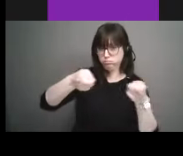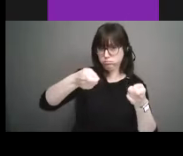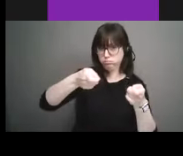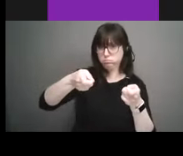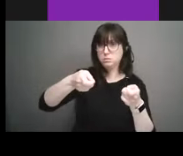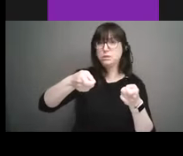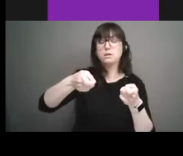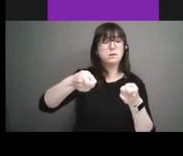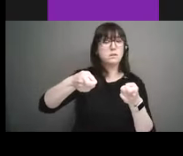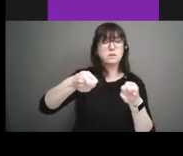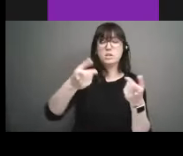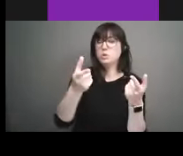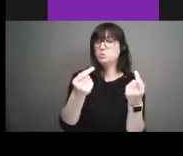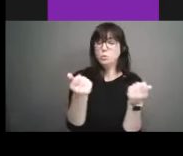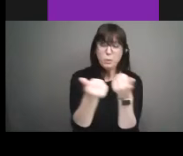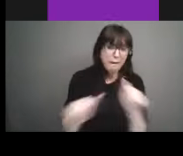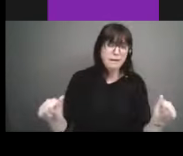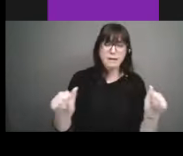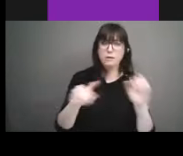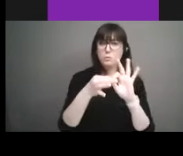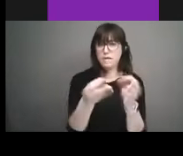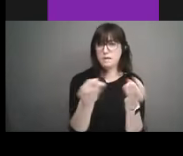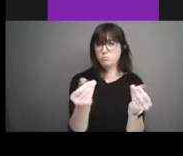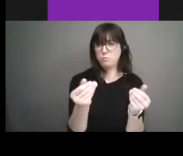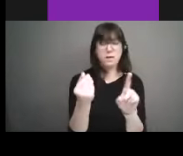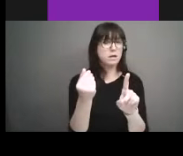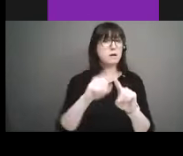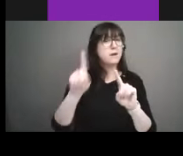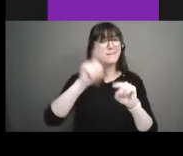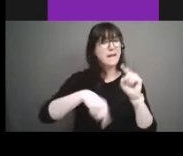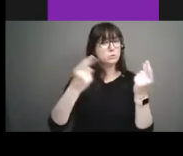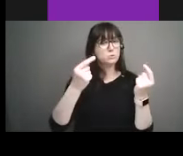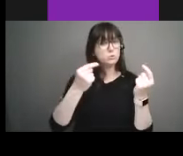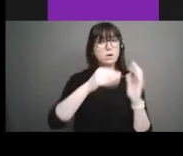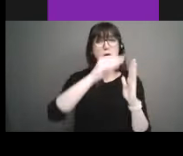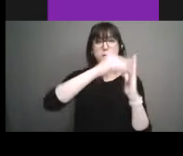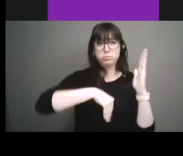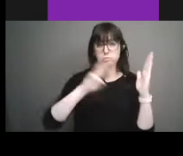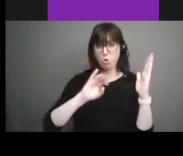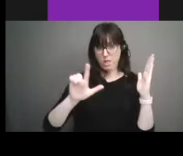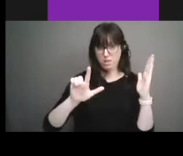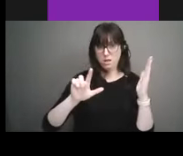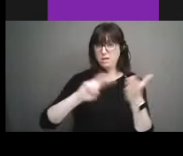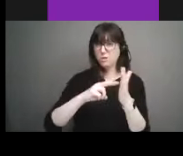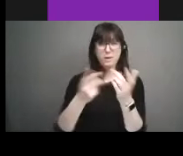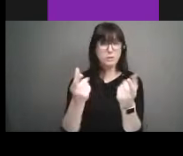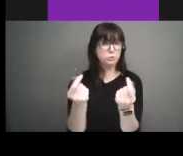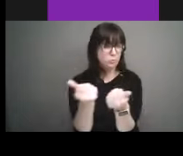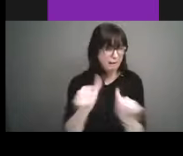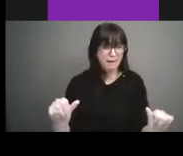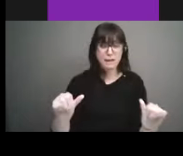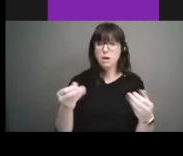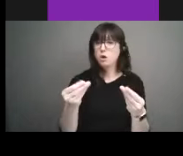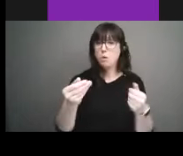power to do anything with your property except make a will. Anything. So sell a